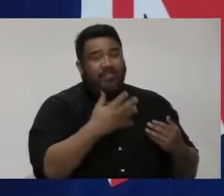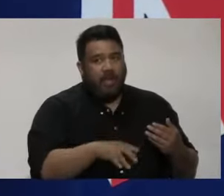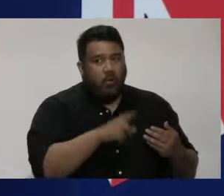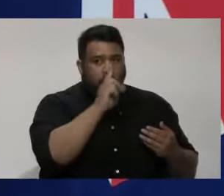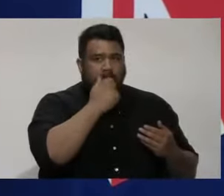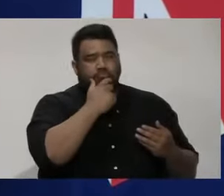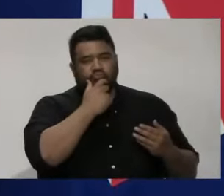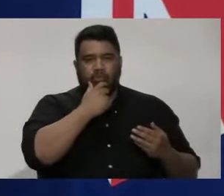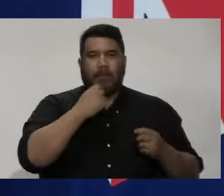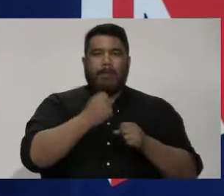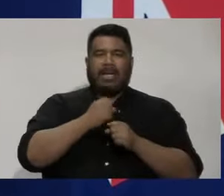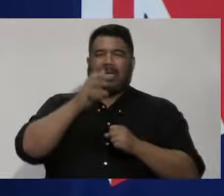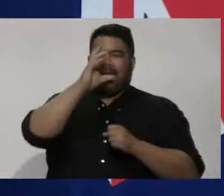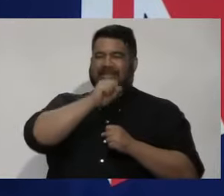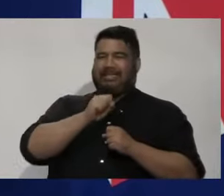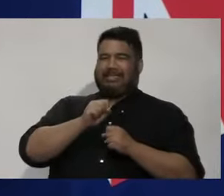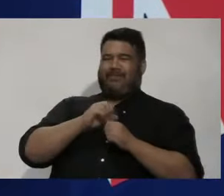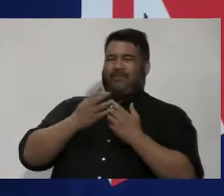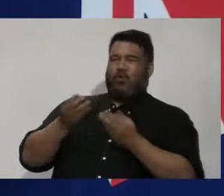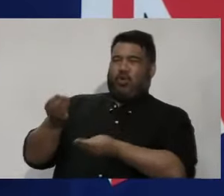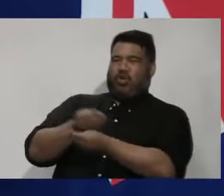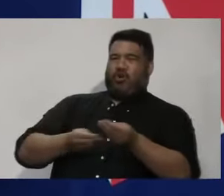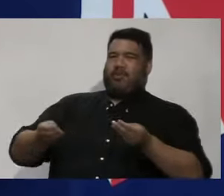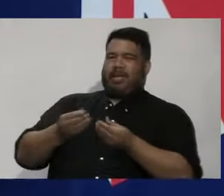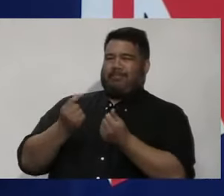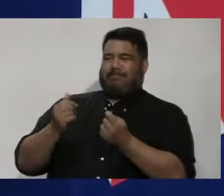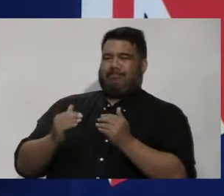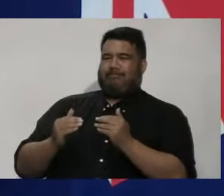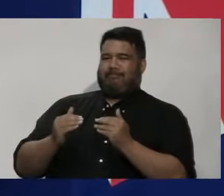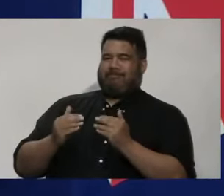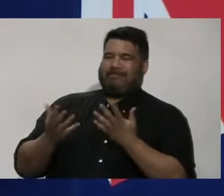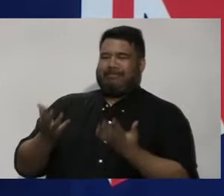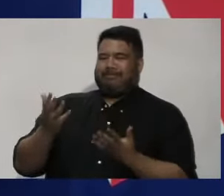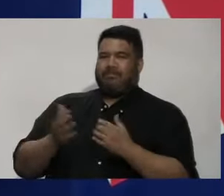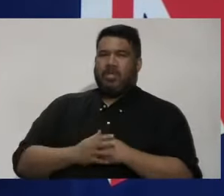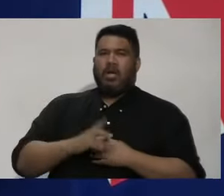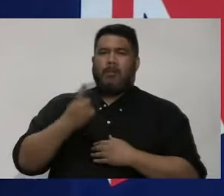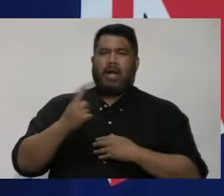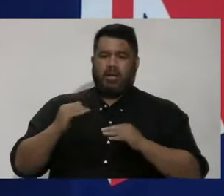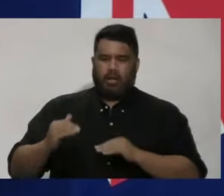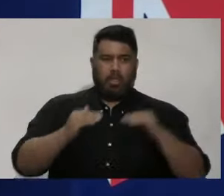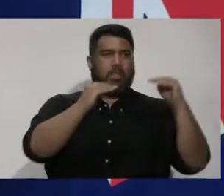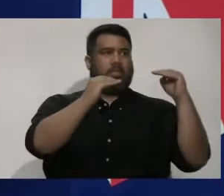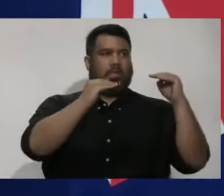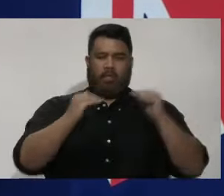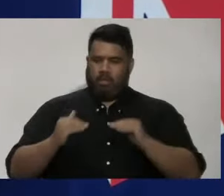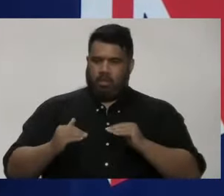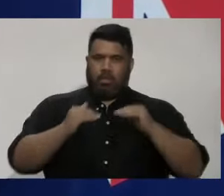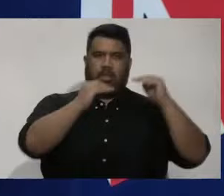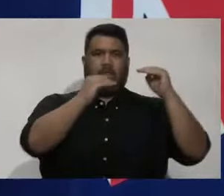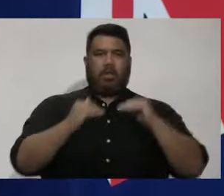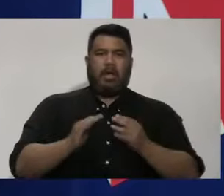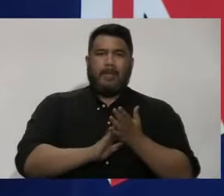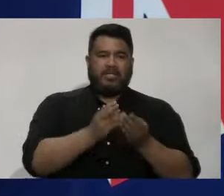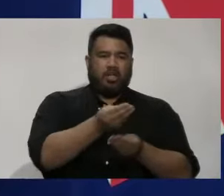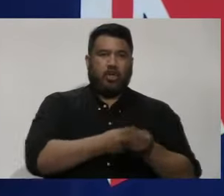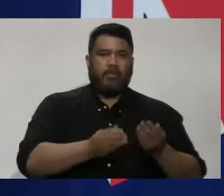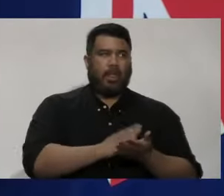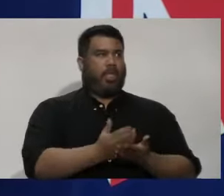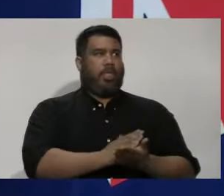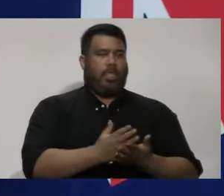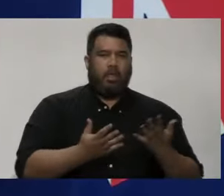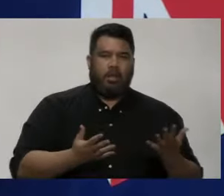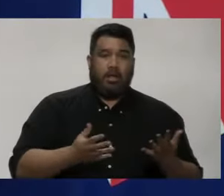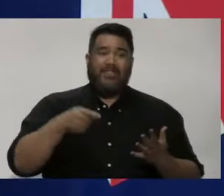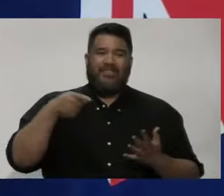do think it's commonly appreciated, though, that the idea of yo-yoing, not least because of the uncertainty that gives a regional economy, is